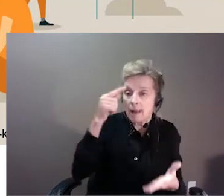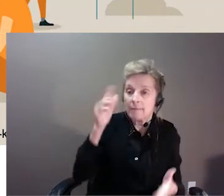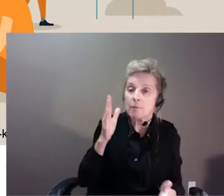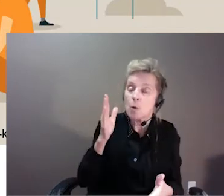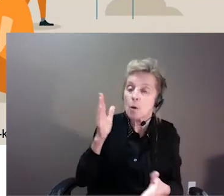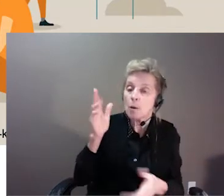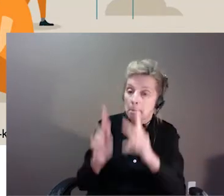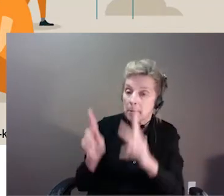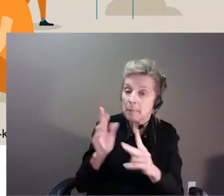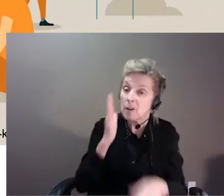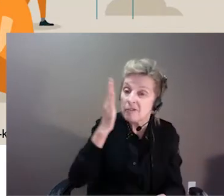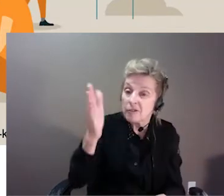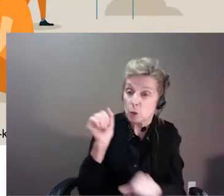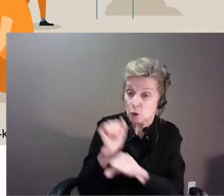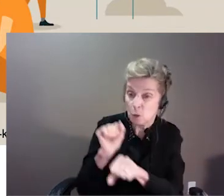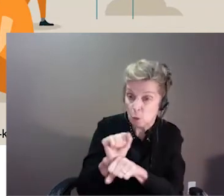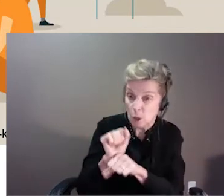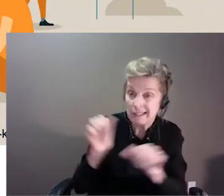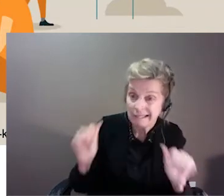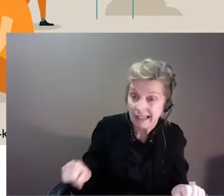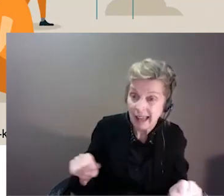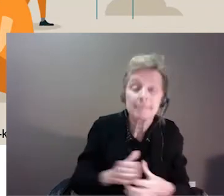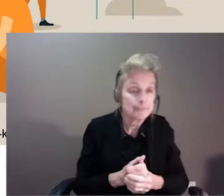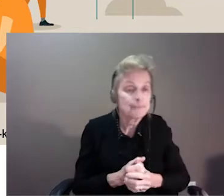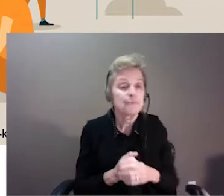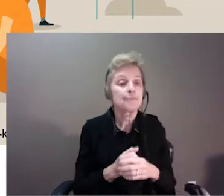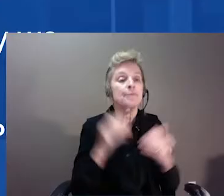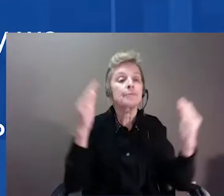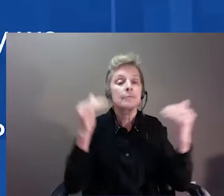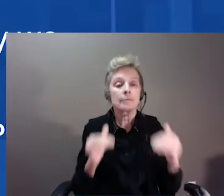work. Next slide, please.